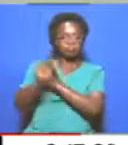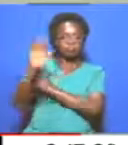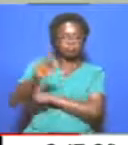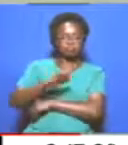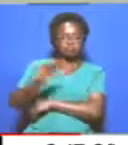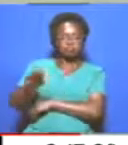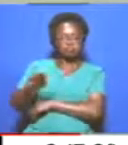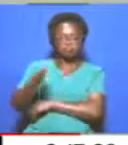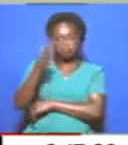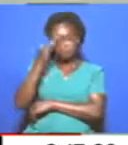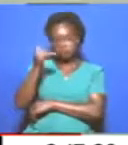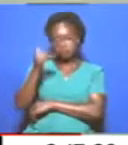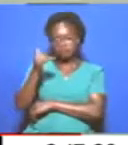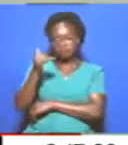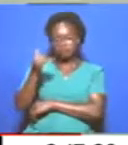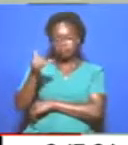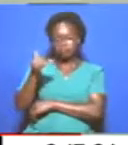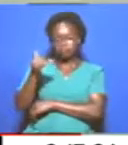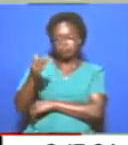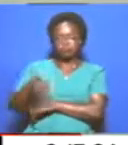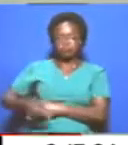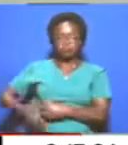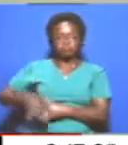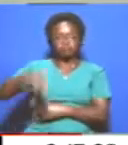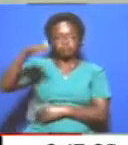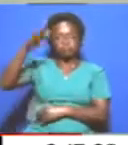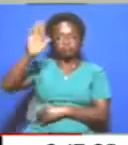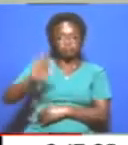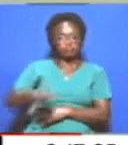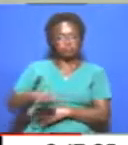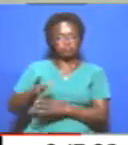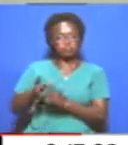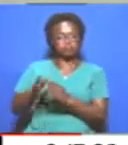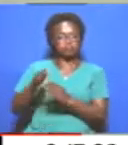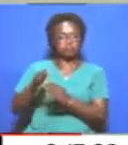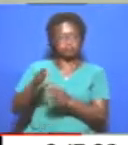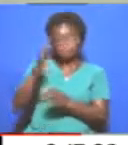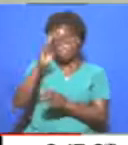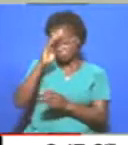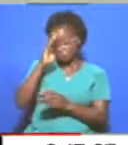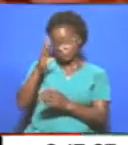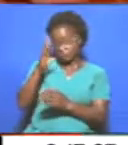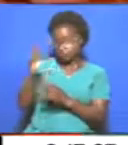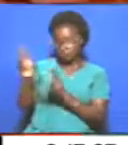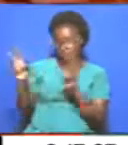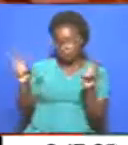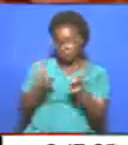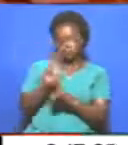there is need to erect a perimeter wall or assign security personnel to cover the area.